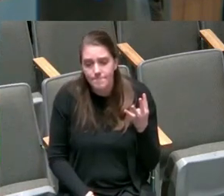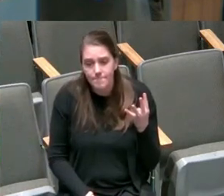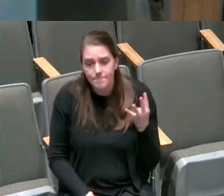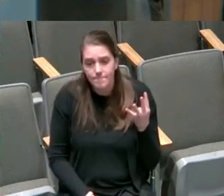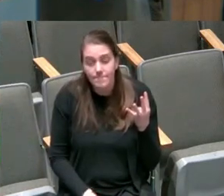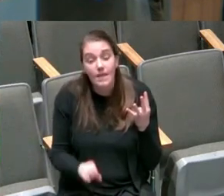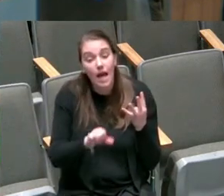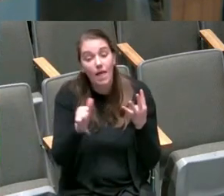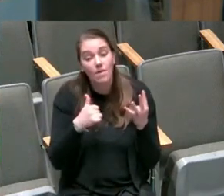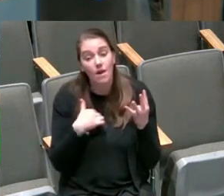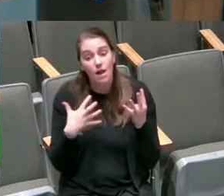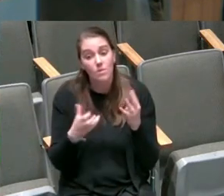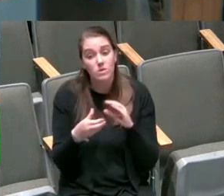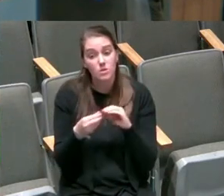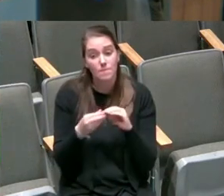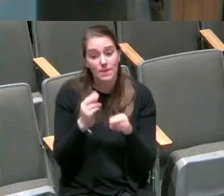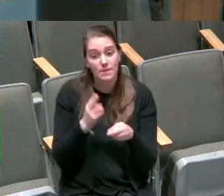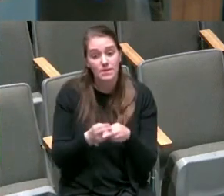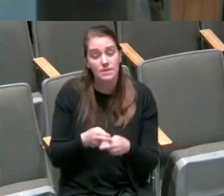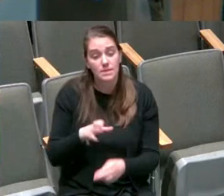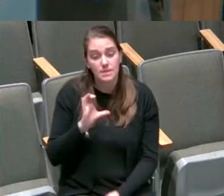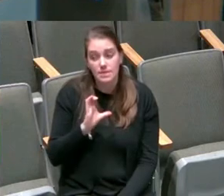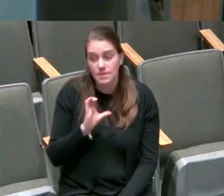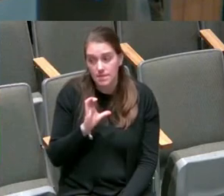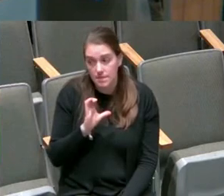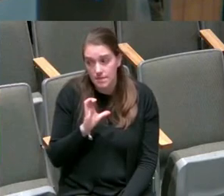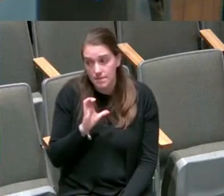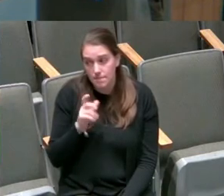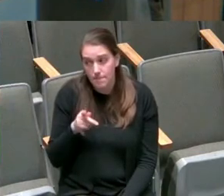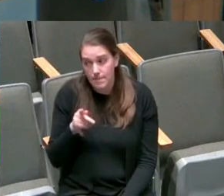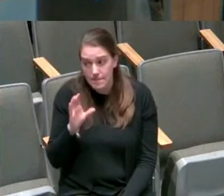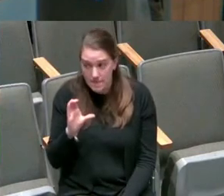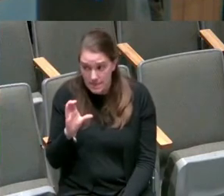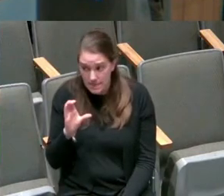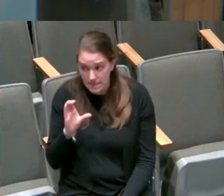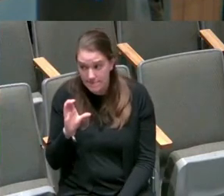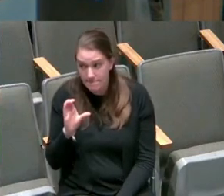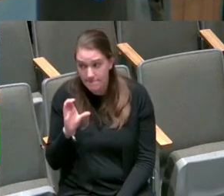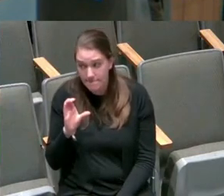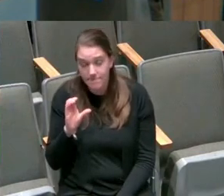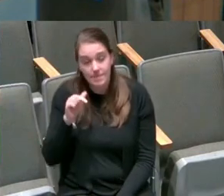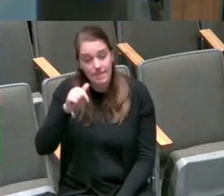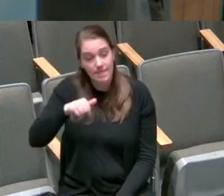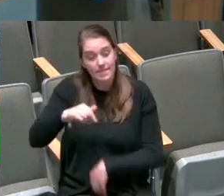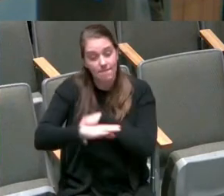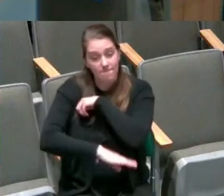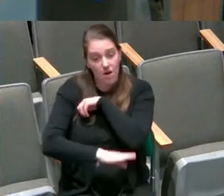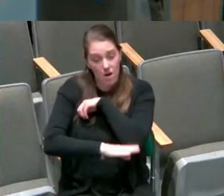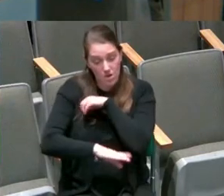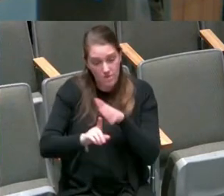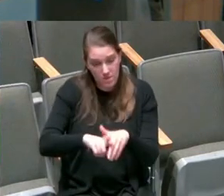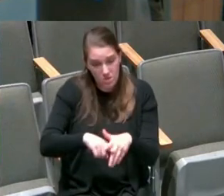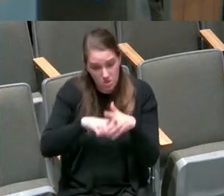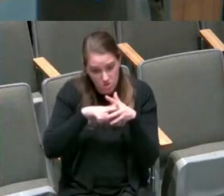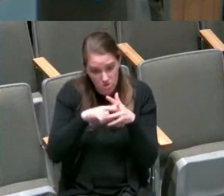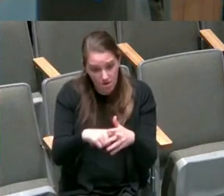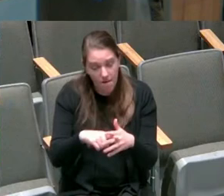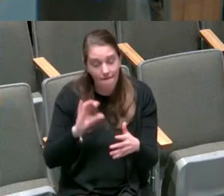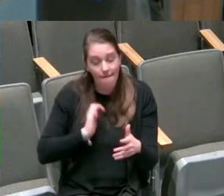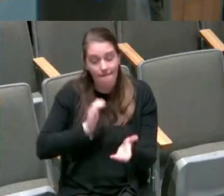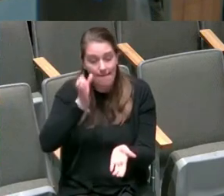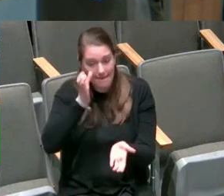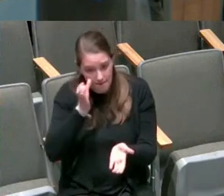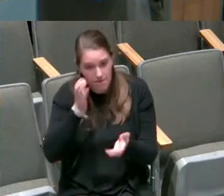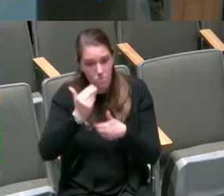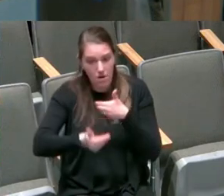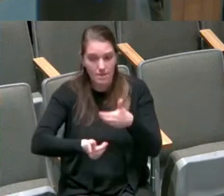the other thing I'd like to mention is CPC this fall will begin uh our hearing process and we'll be